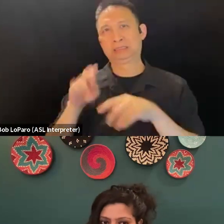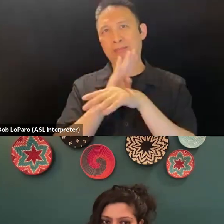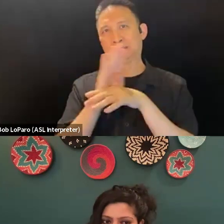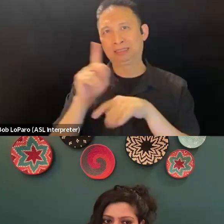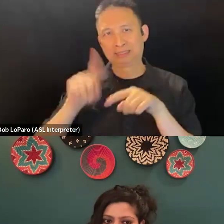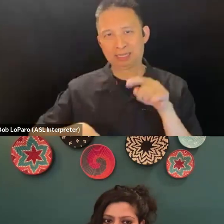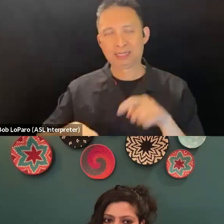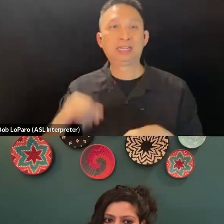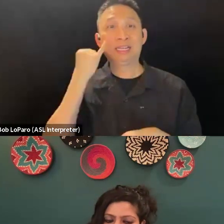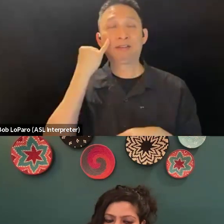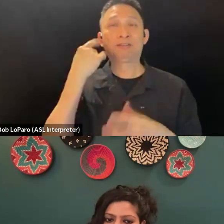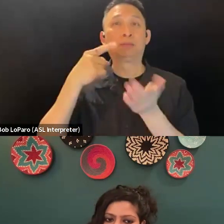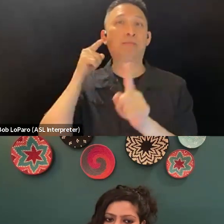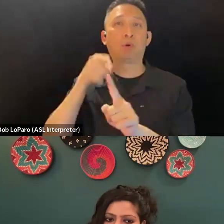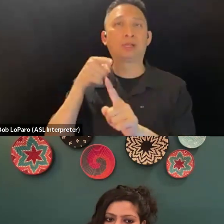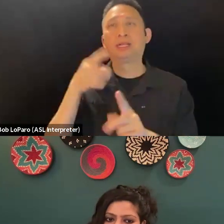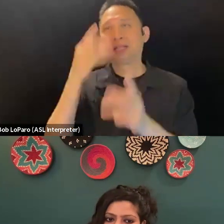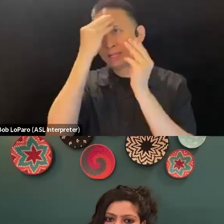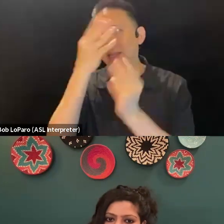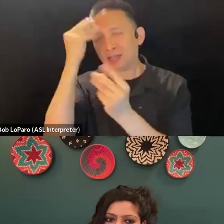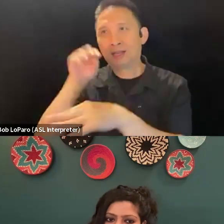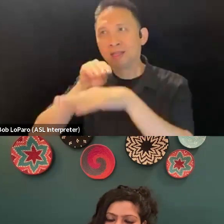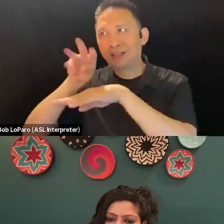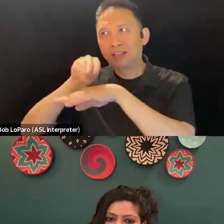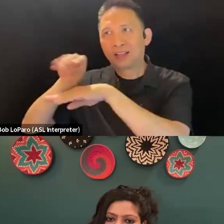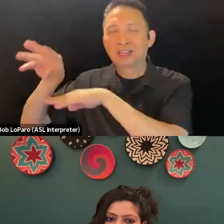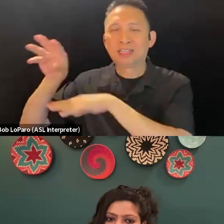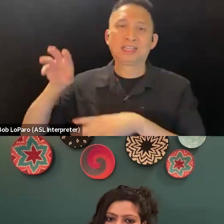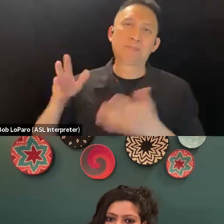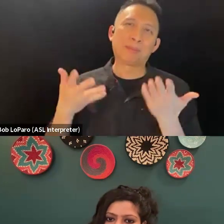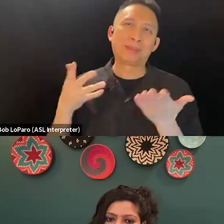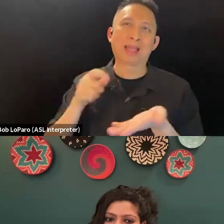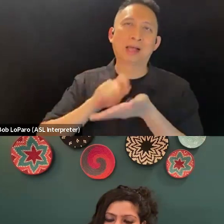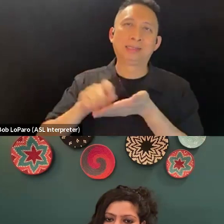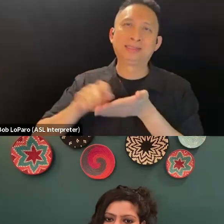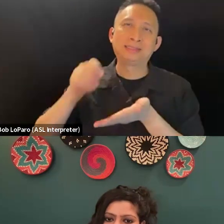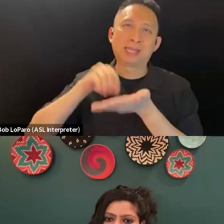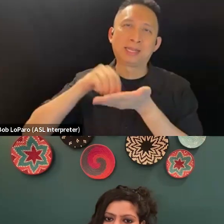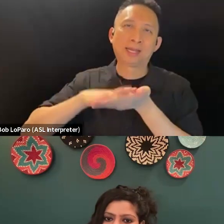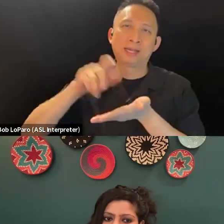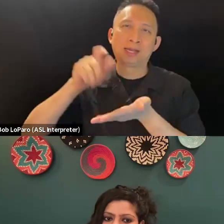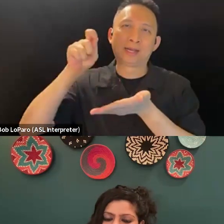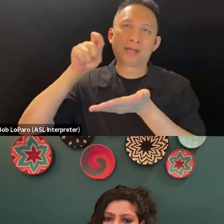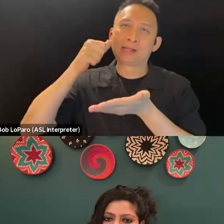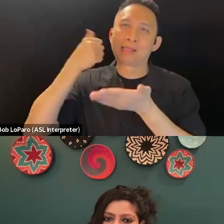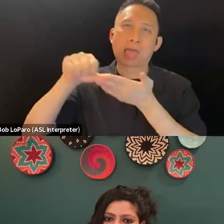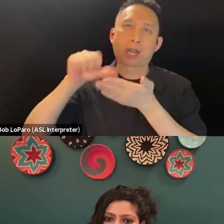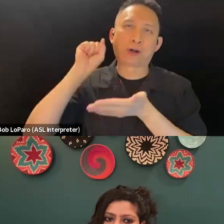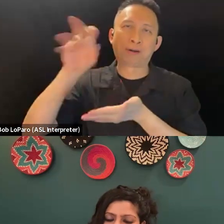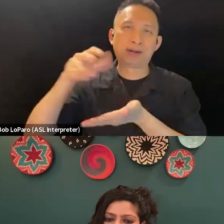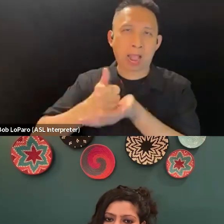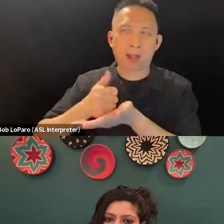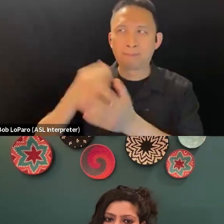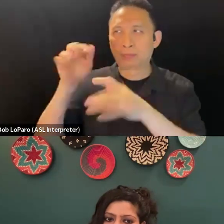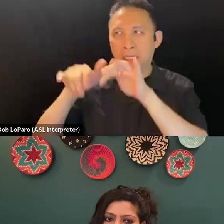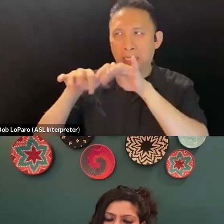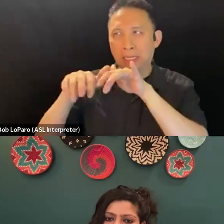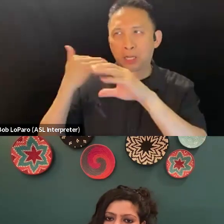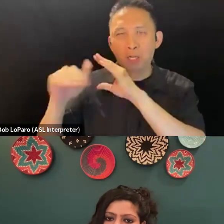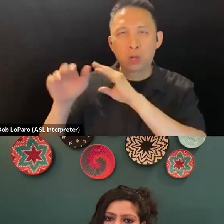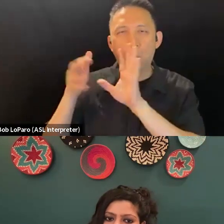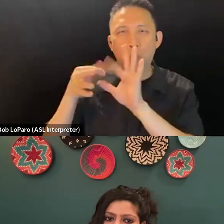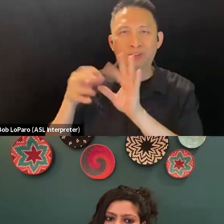visibility. But then how does one maintain this insider's gaze that we have always had as filmmakers from our countries? So